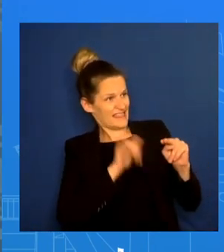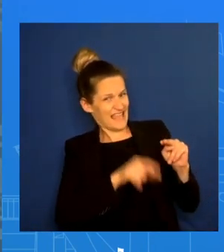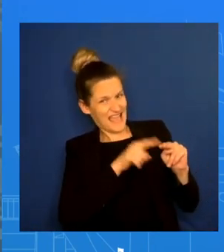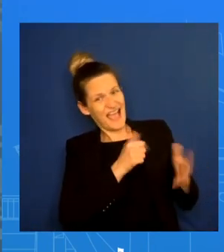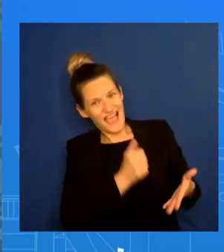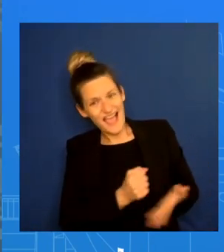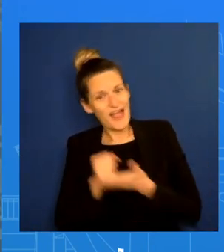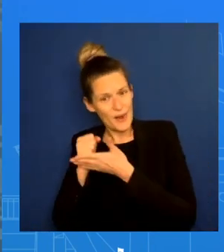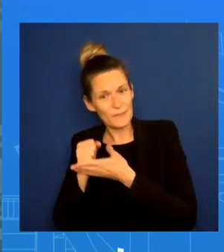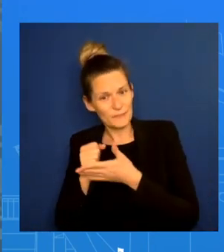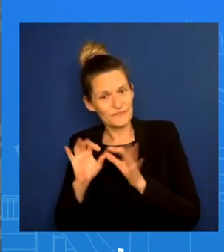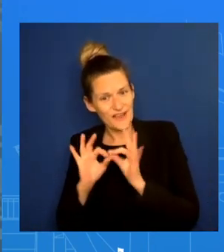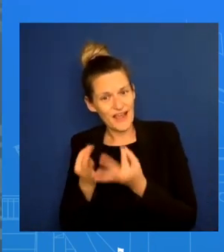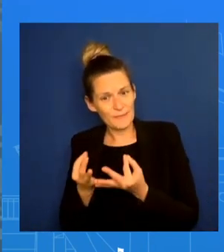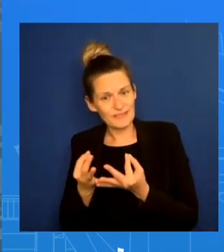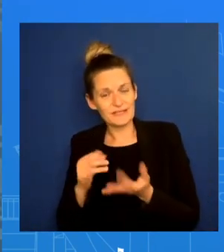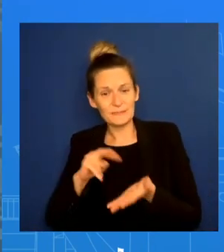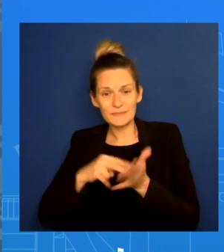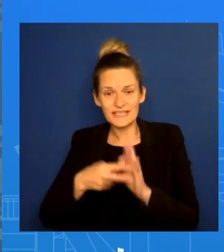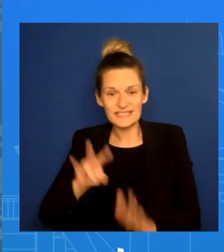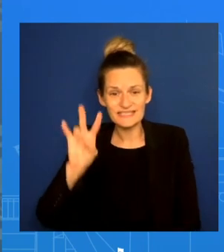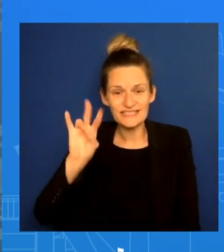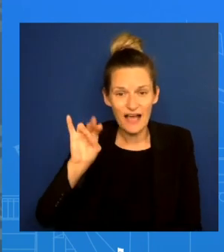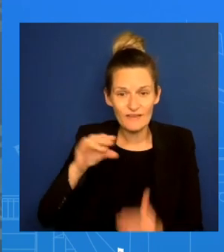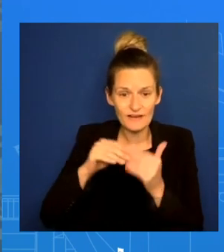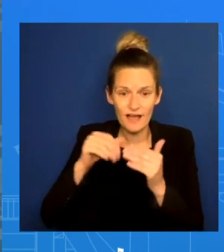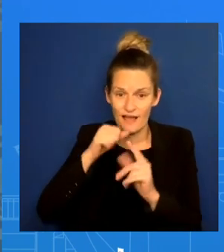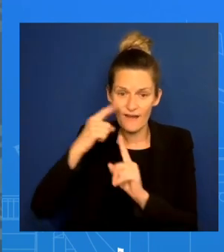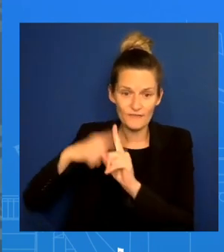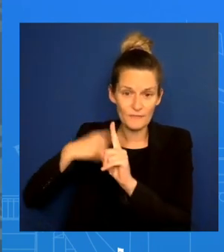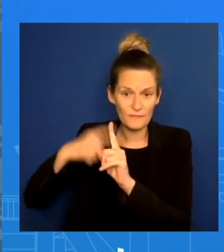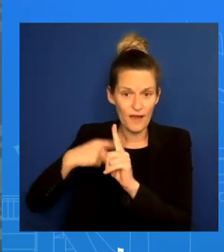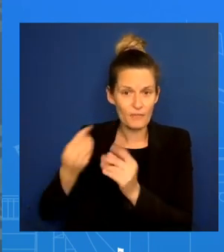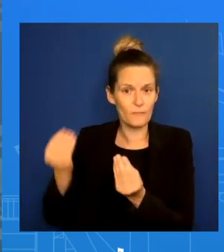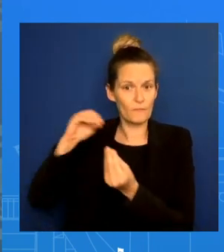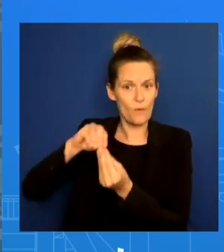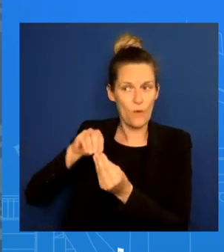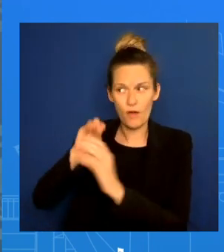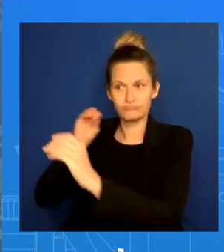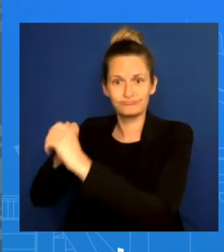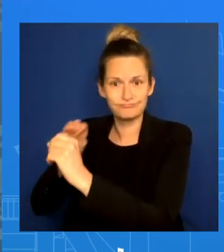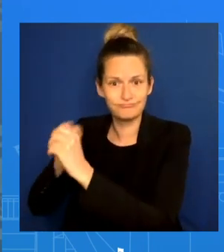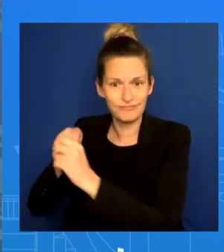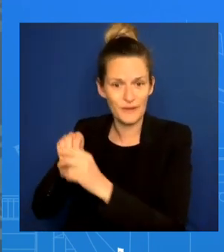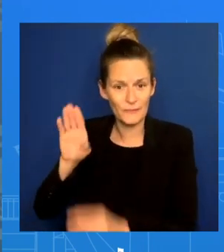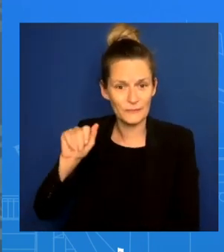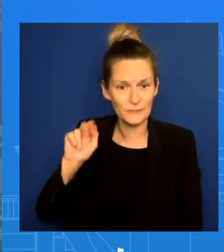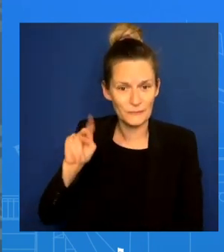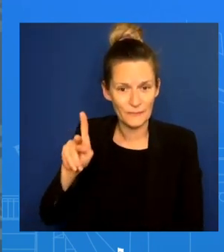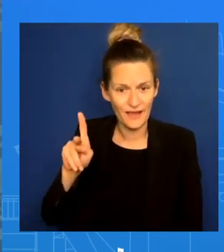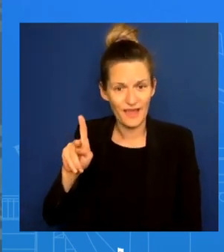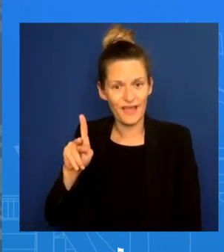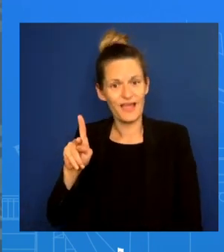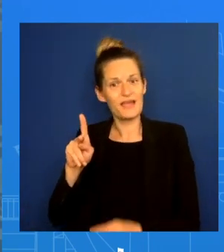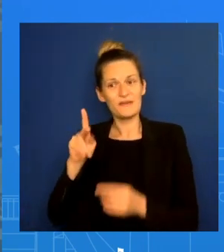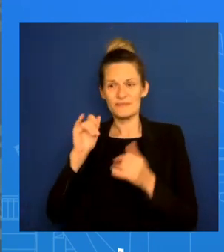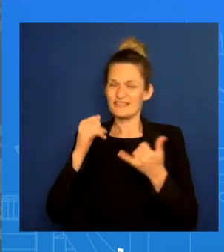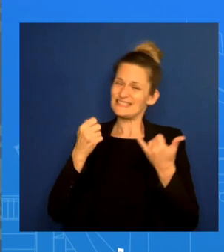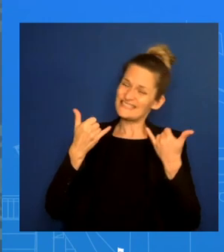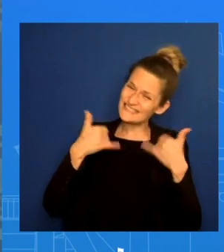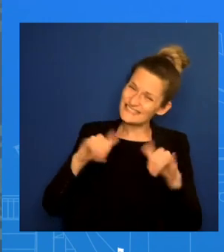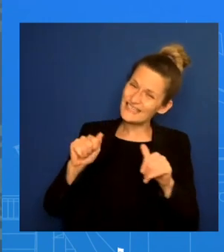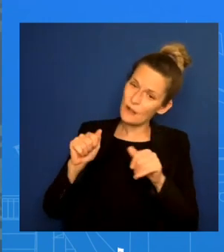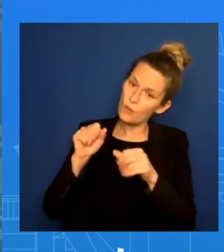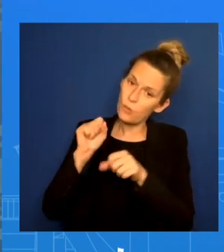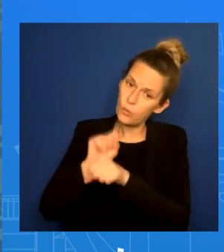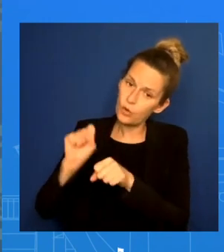to save. And so that matters. Now, is there still work to be done? Absolutely. The job doesn't stop. He's going to continue to see what else he can do.